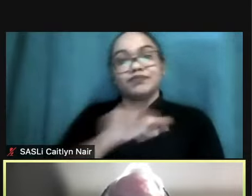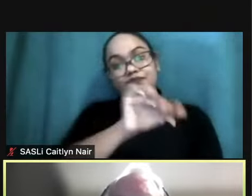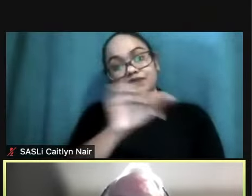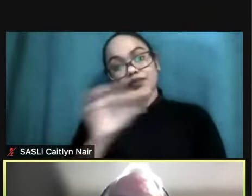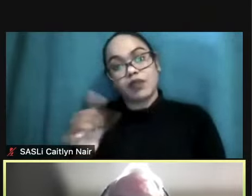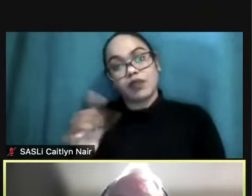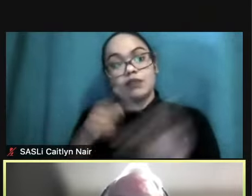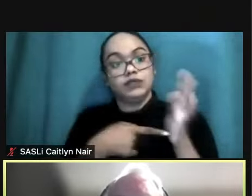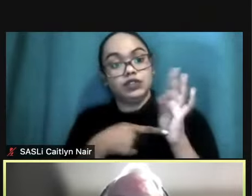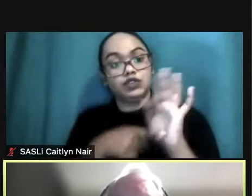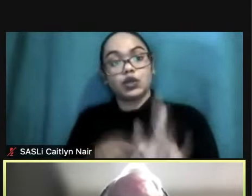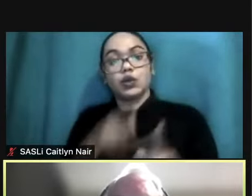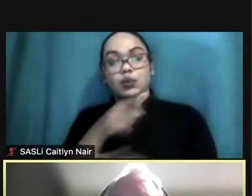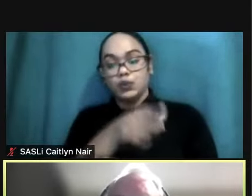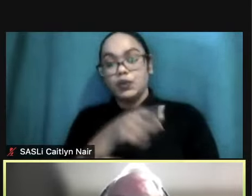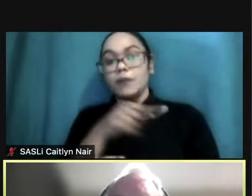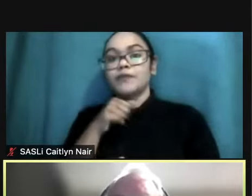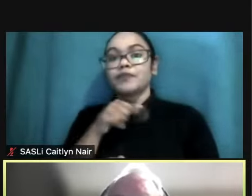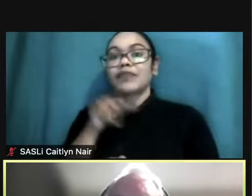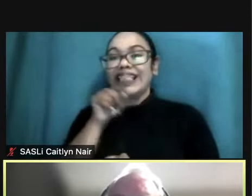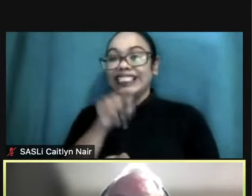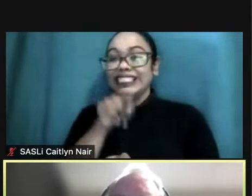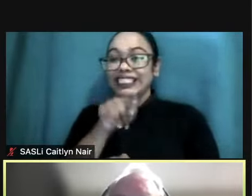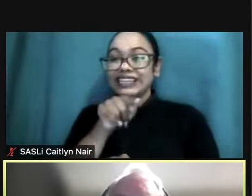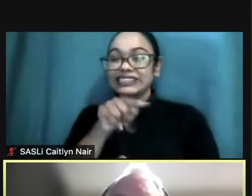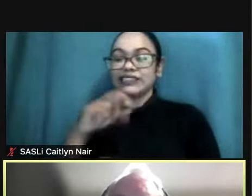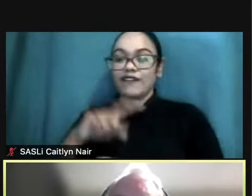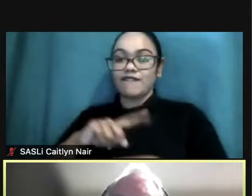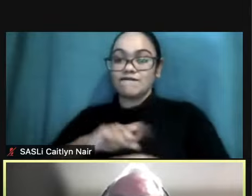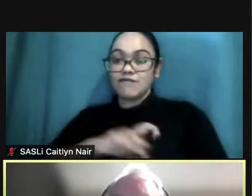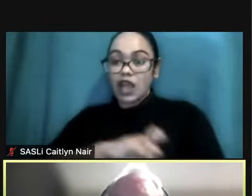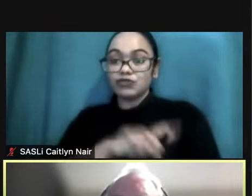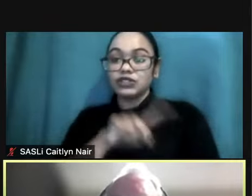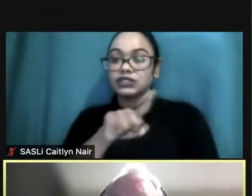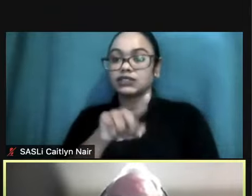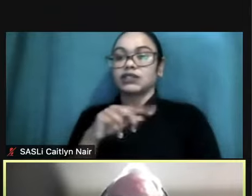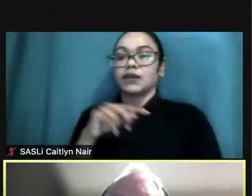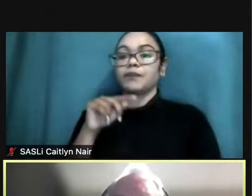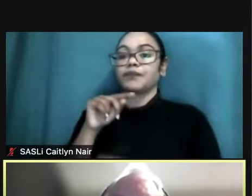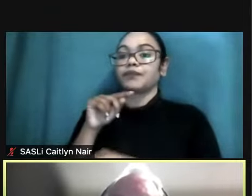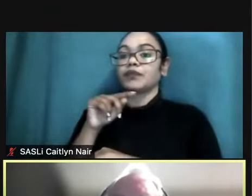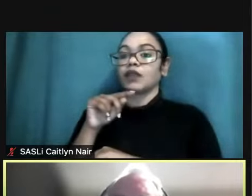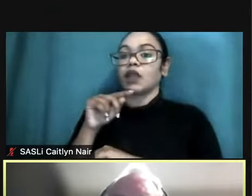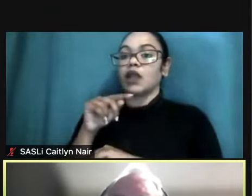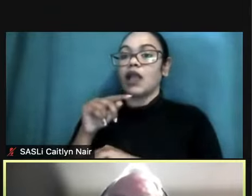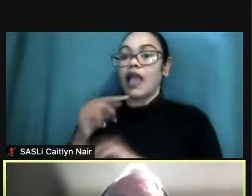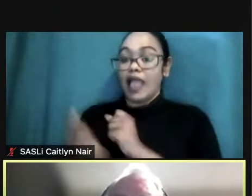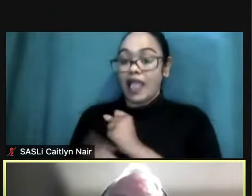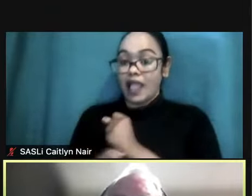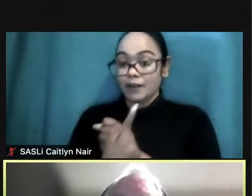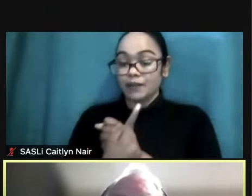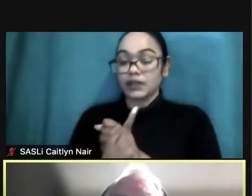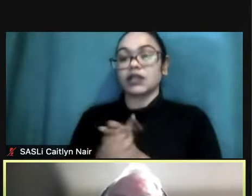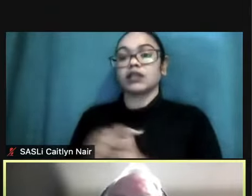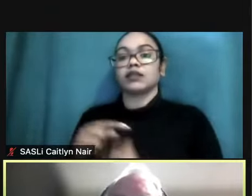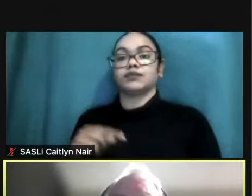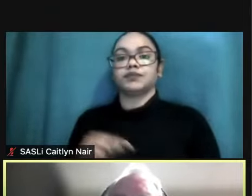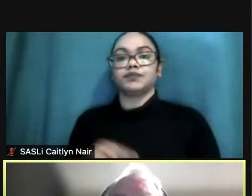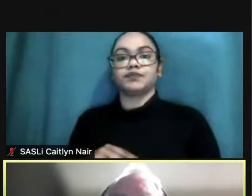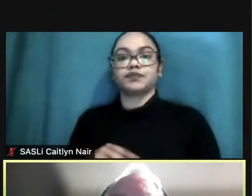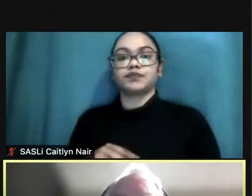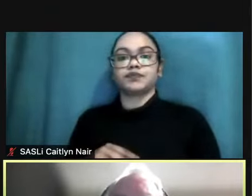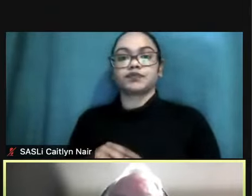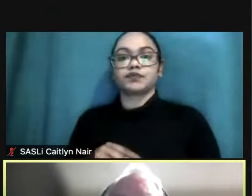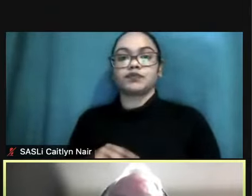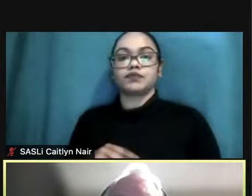of the features of this variant, and it just so happens because of one of the mutations, one of the genetic mutations in the